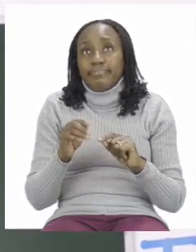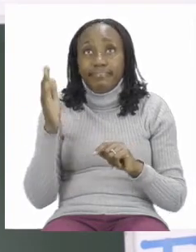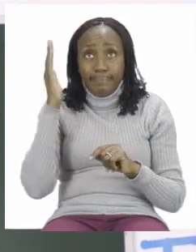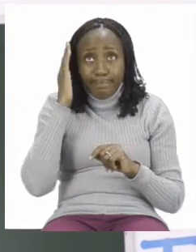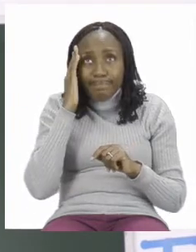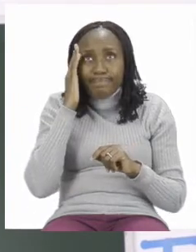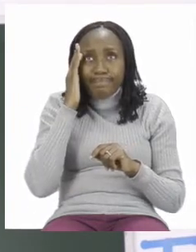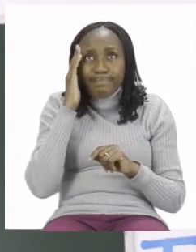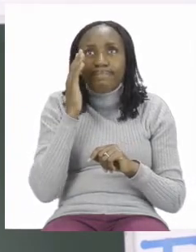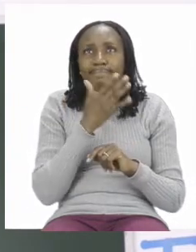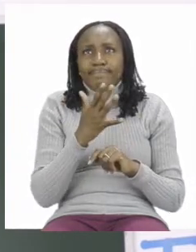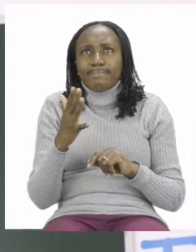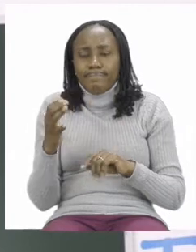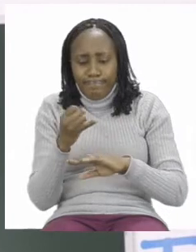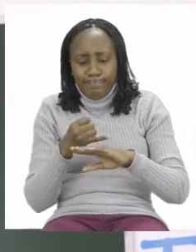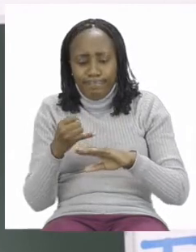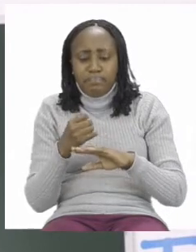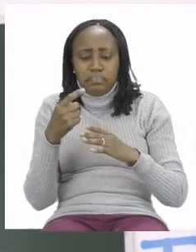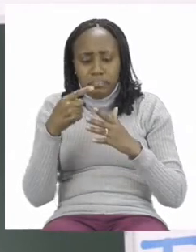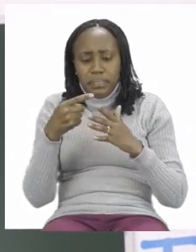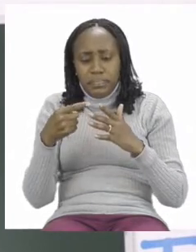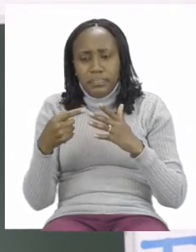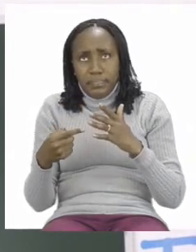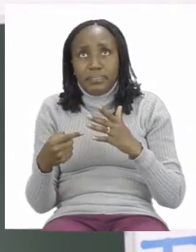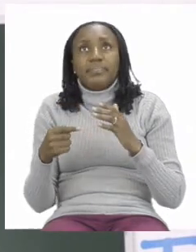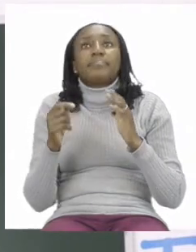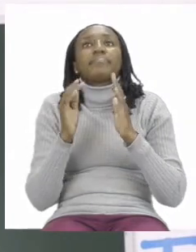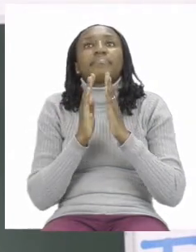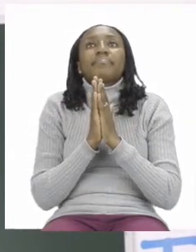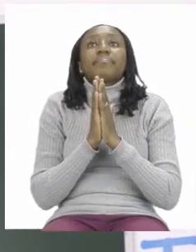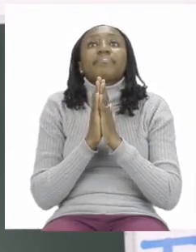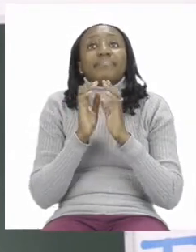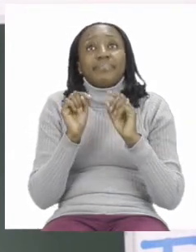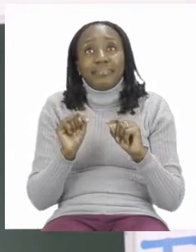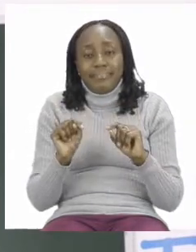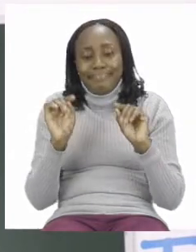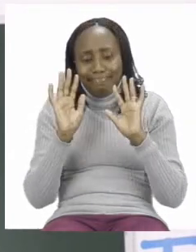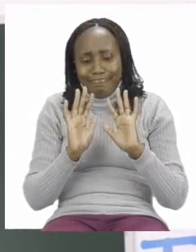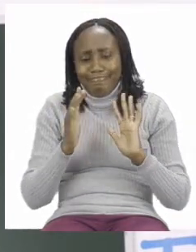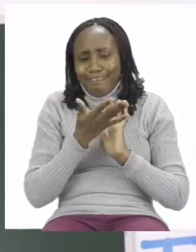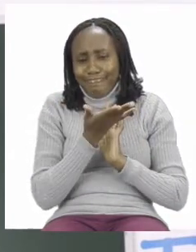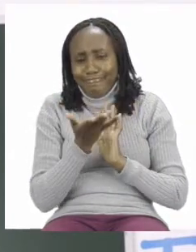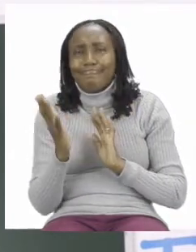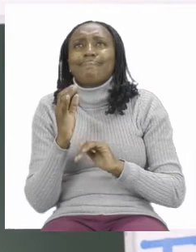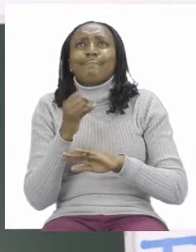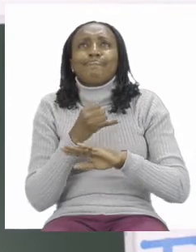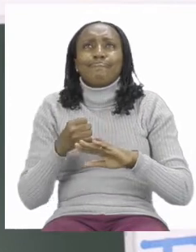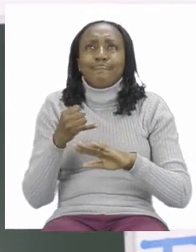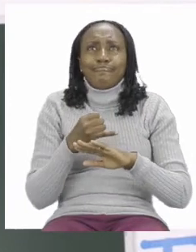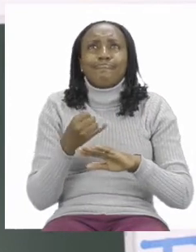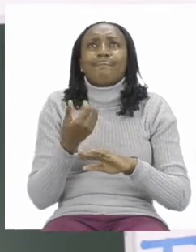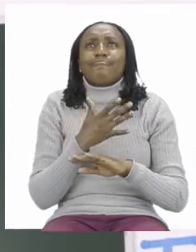what water sources are, you can go ahead and color all those water source